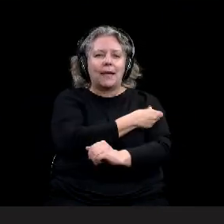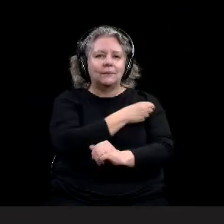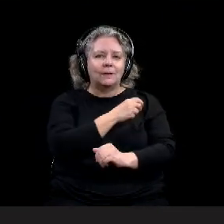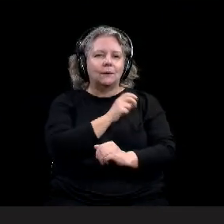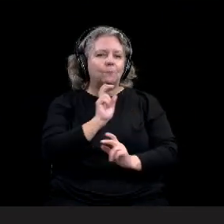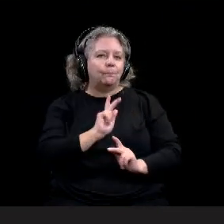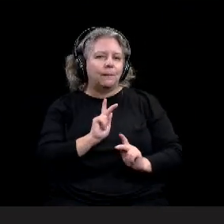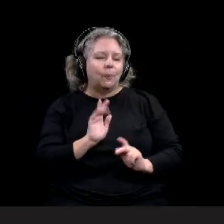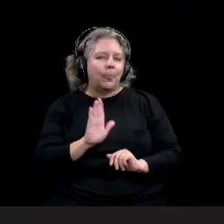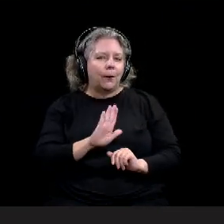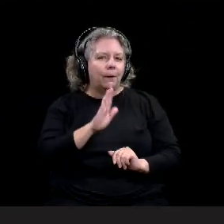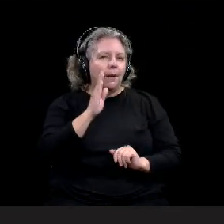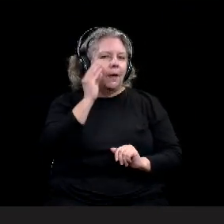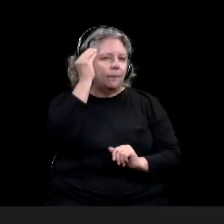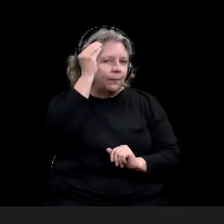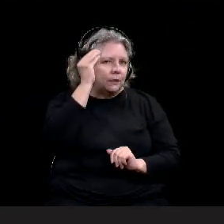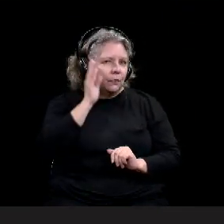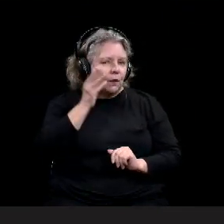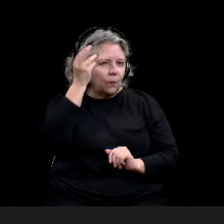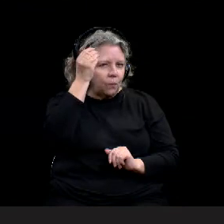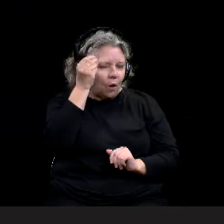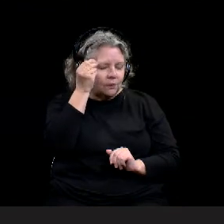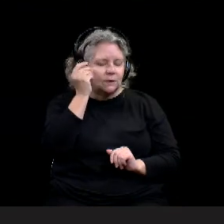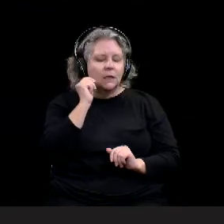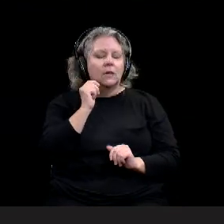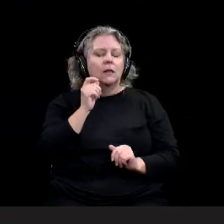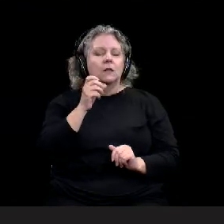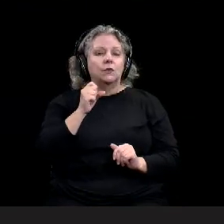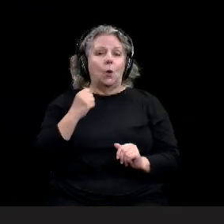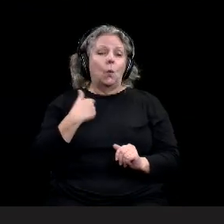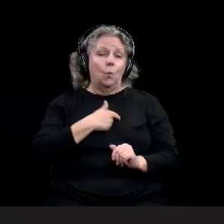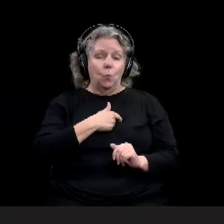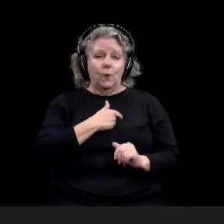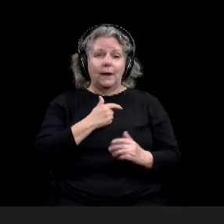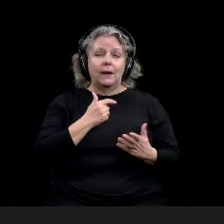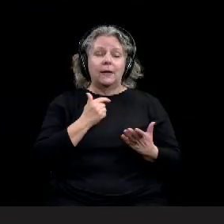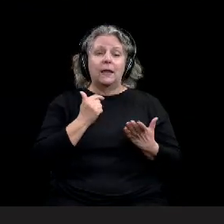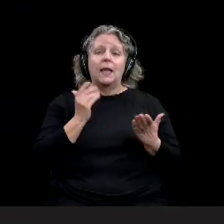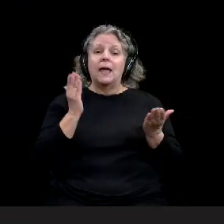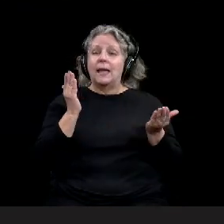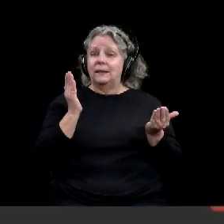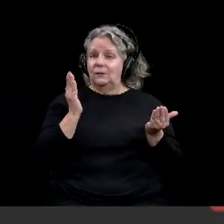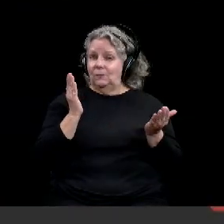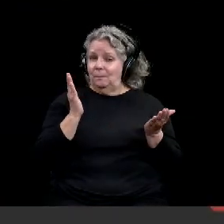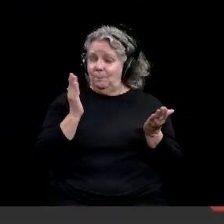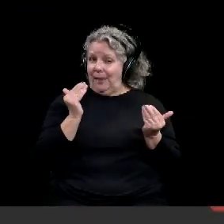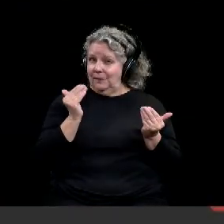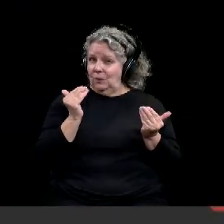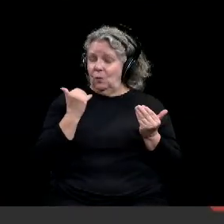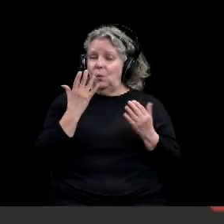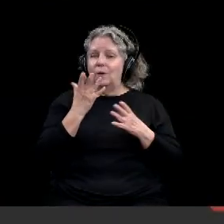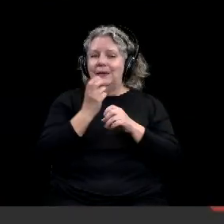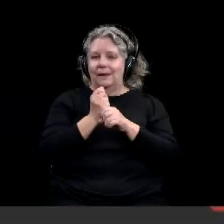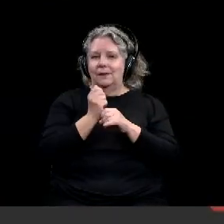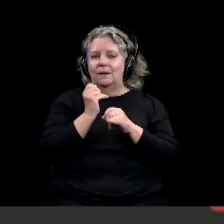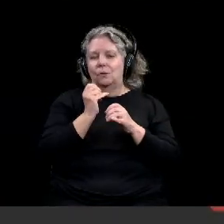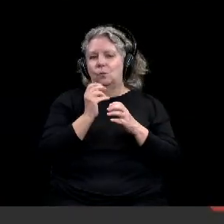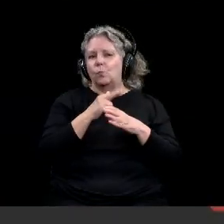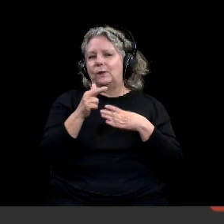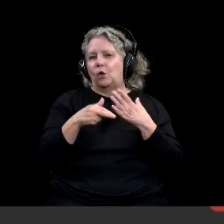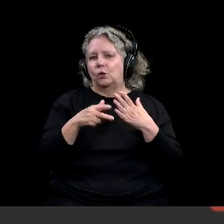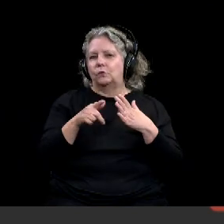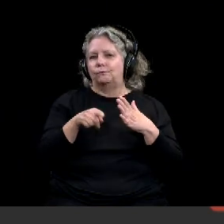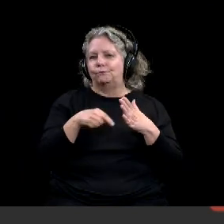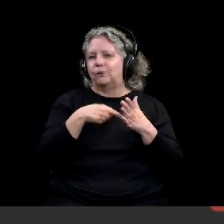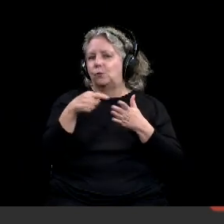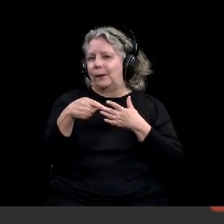expect final results shortly. It just wrapped up this week. Okay. Okay, thank you. We'll be back to you in a moment for another question. Let's go back to the